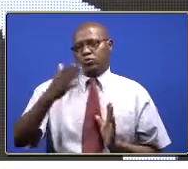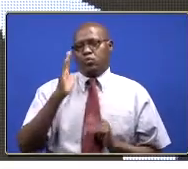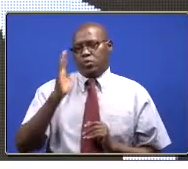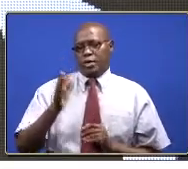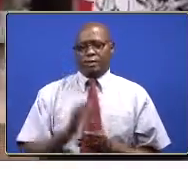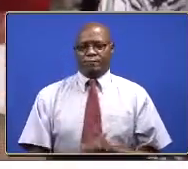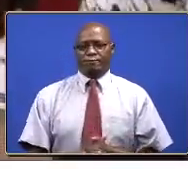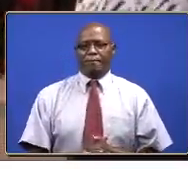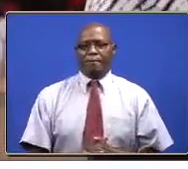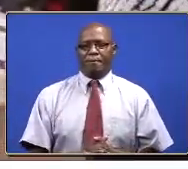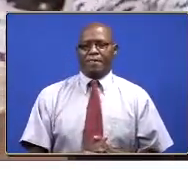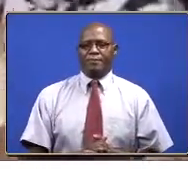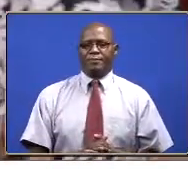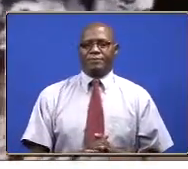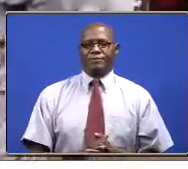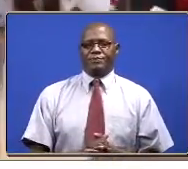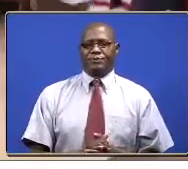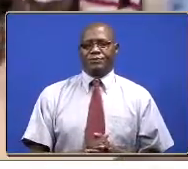details.